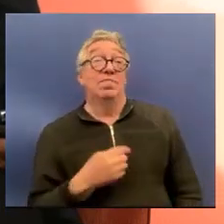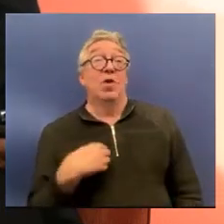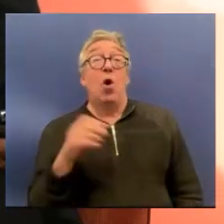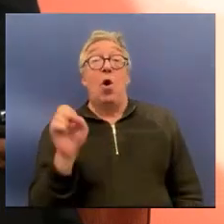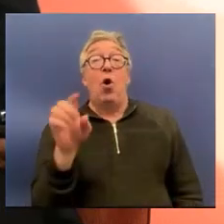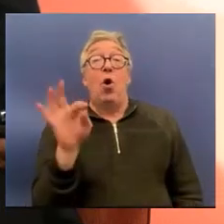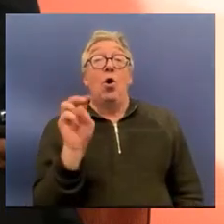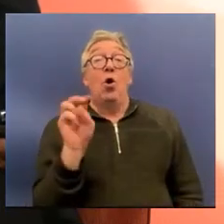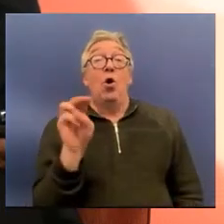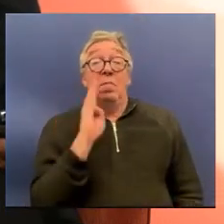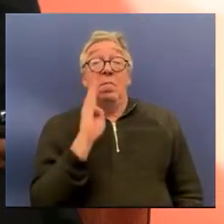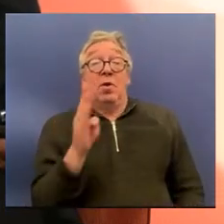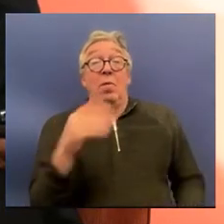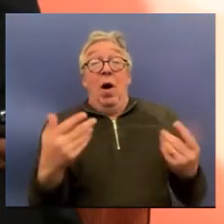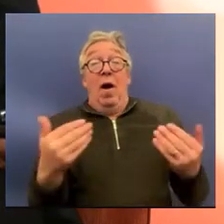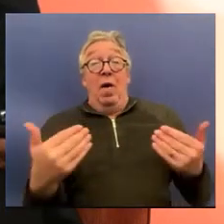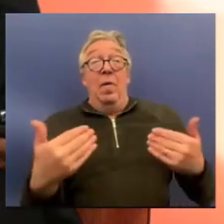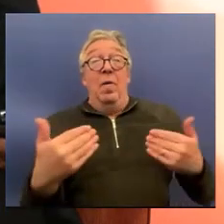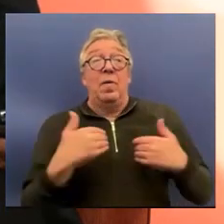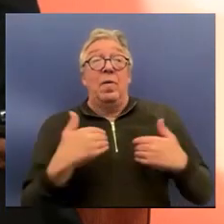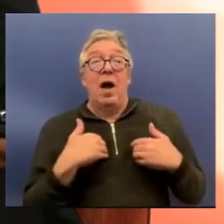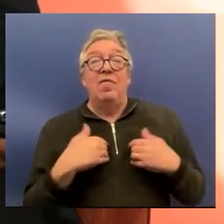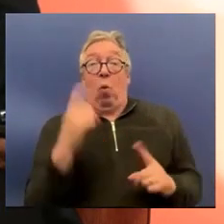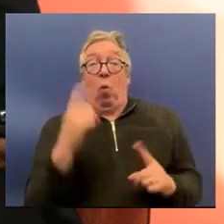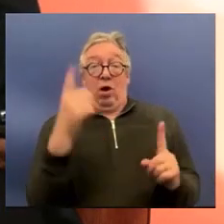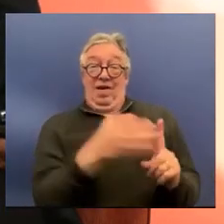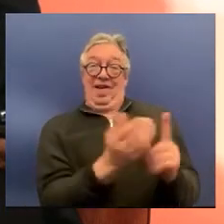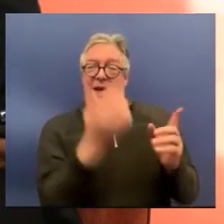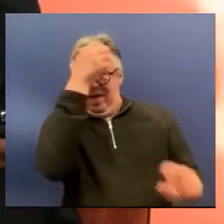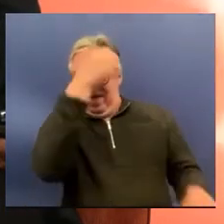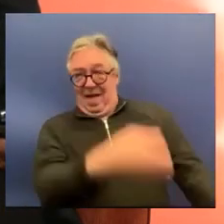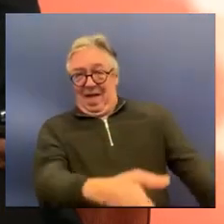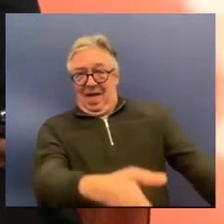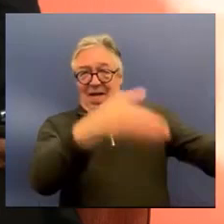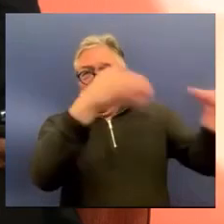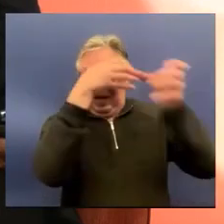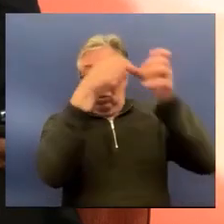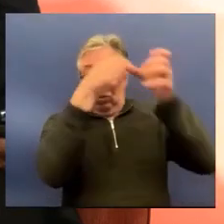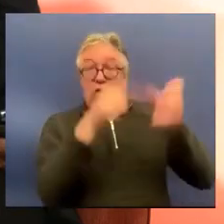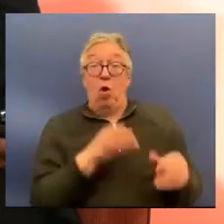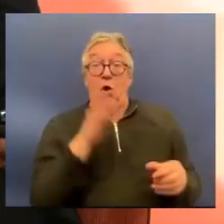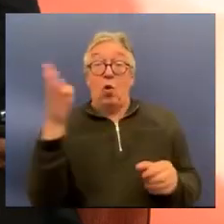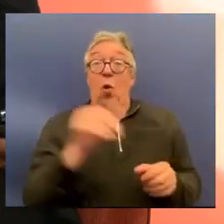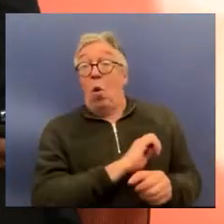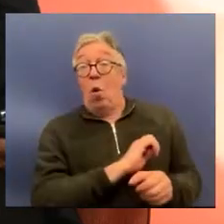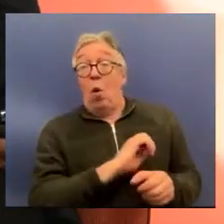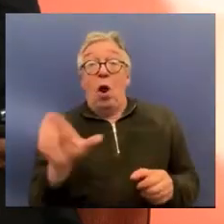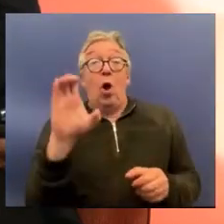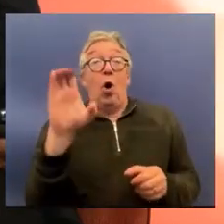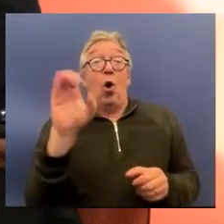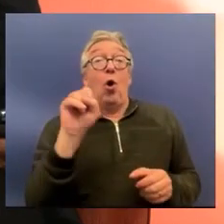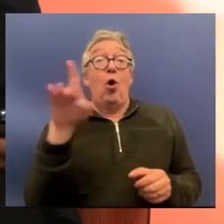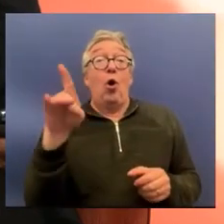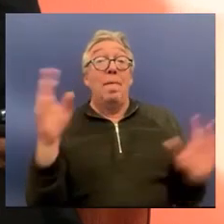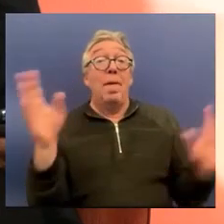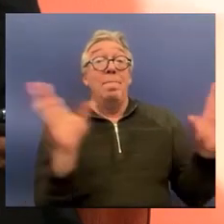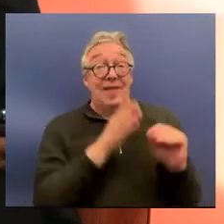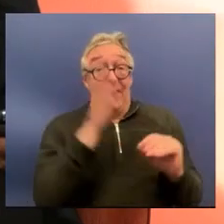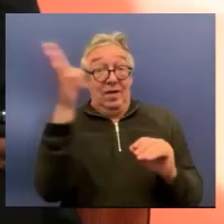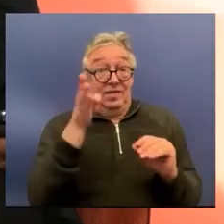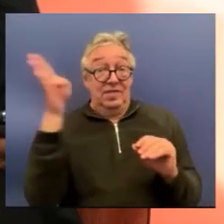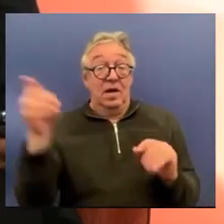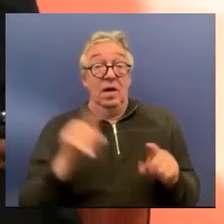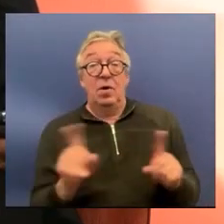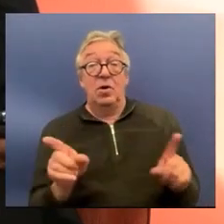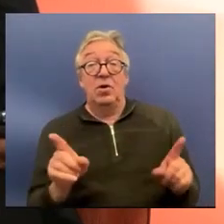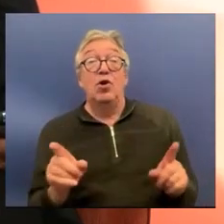gender climate specialist, expert. She goes to all the COP meetings. But as you all know, civil society is not really the biggest voice